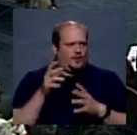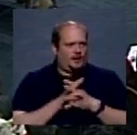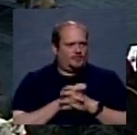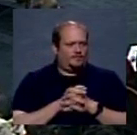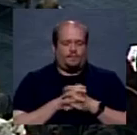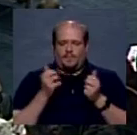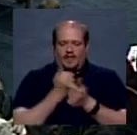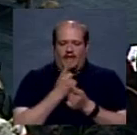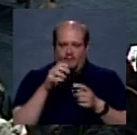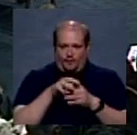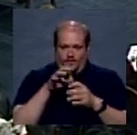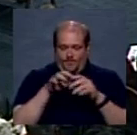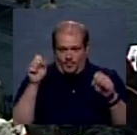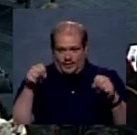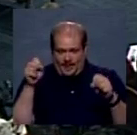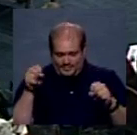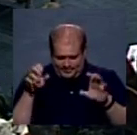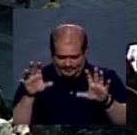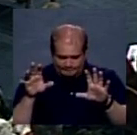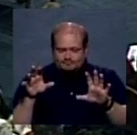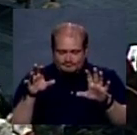Okay. Everybody voted yes? Okay.